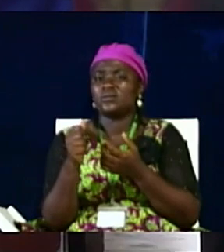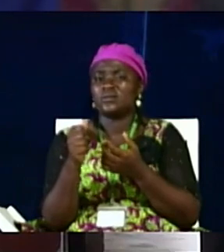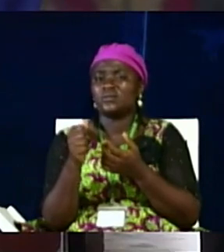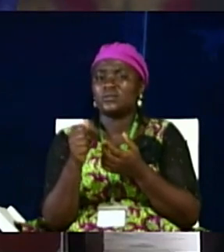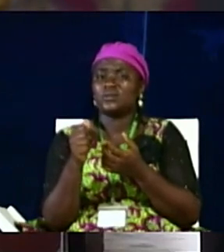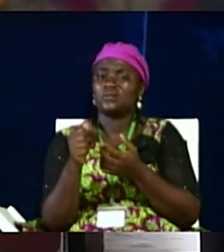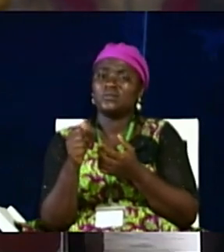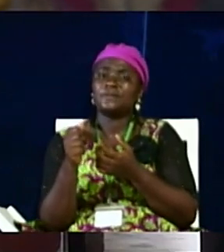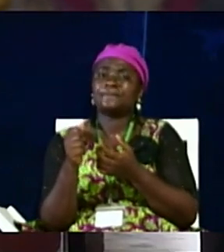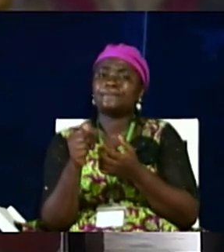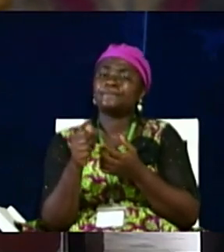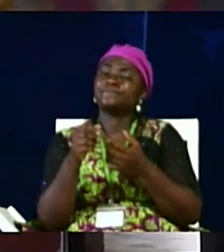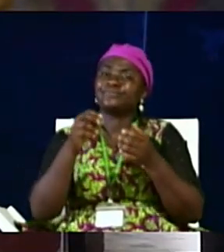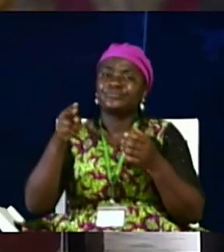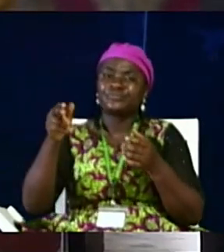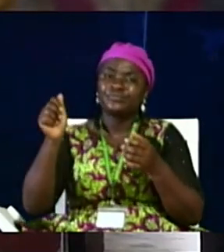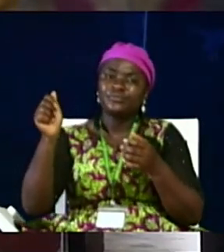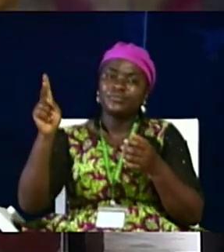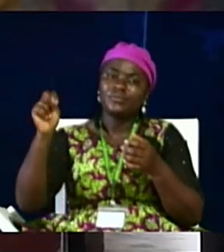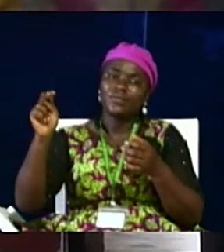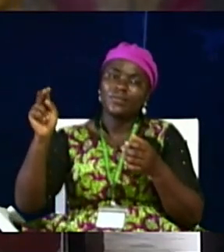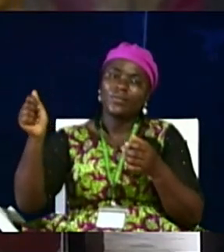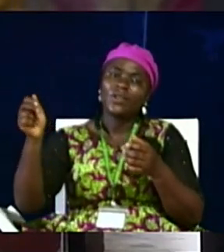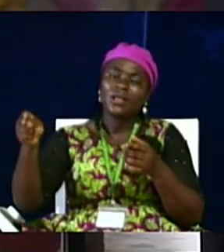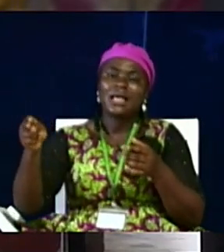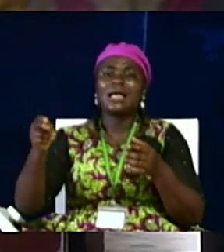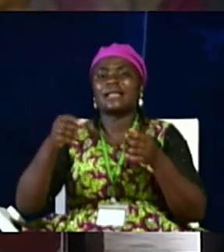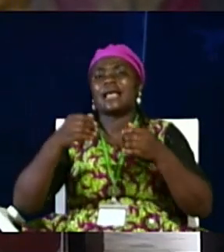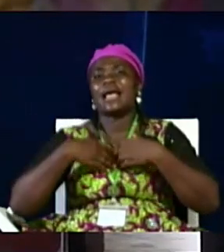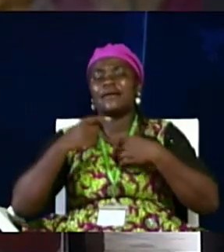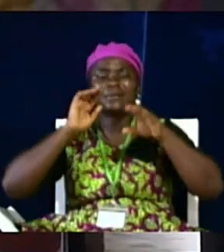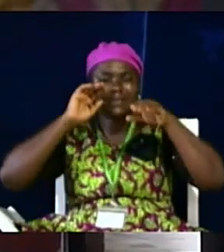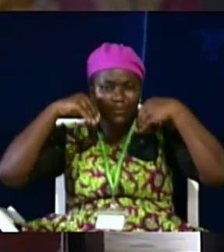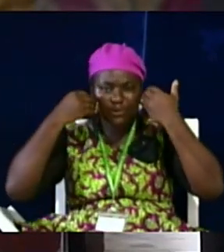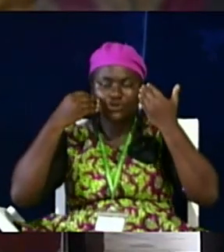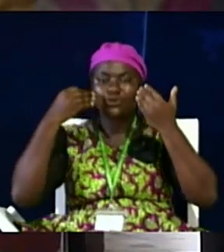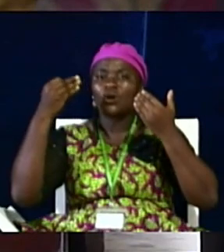Anna had this reproach of childlessness in her life,